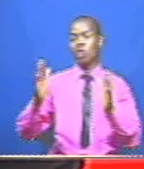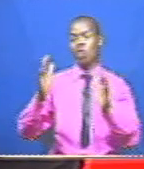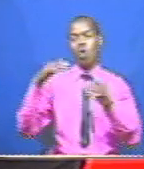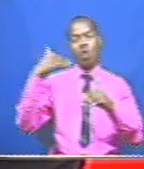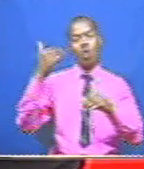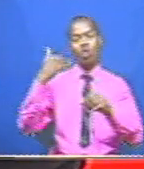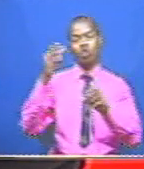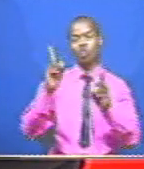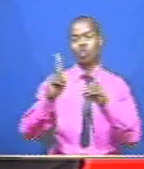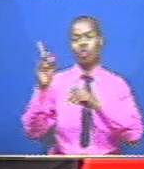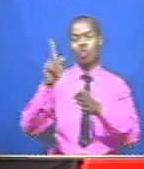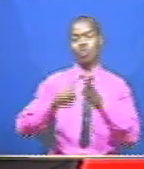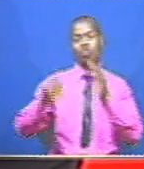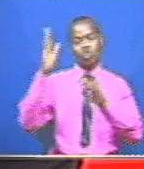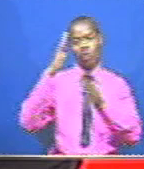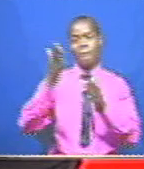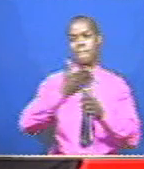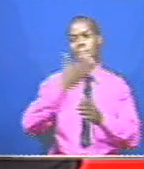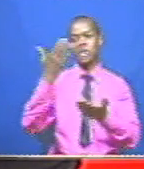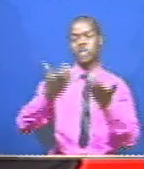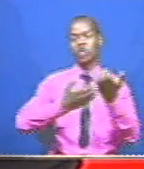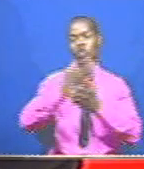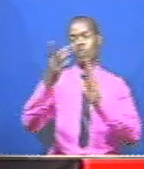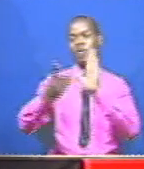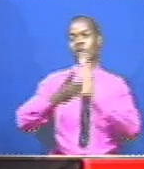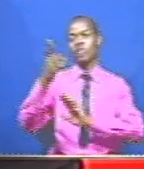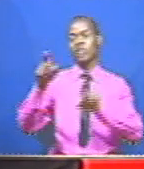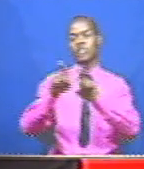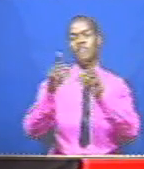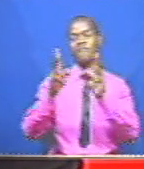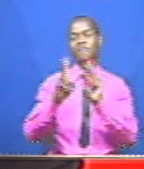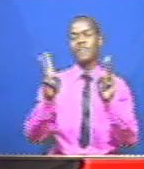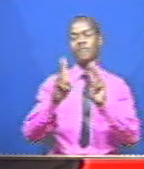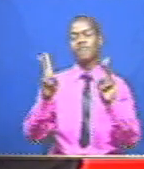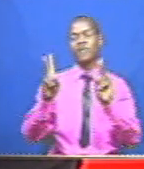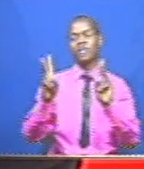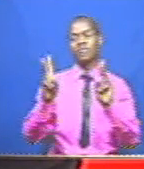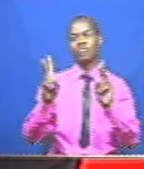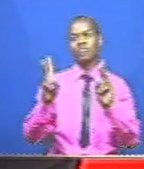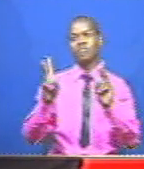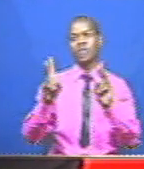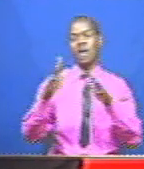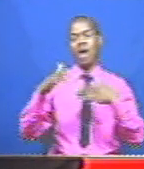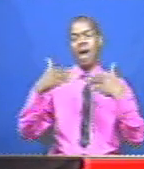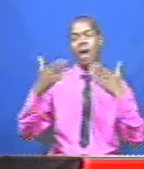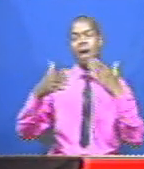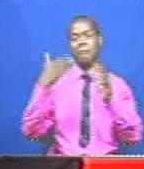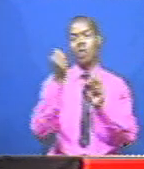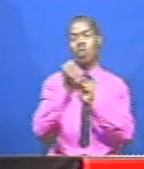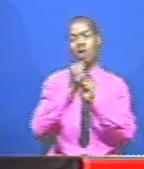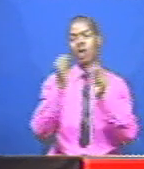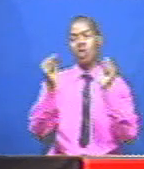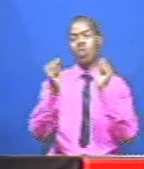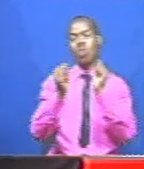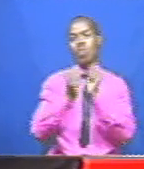best. Economic development, and at this point, I'm very, very privileged to be working with my